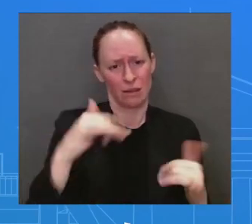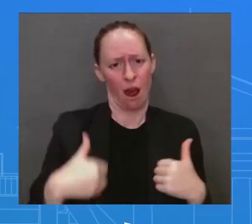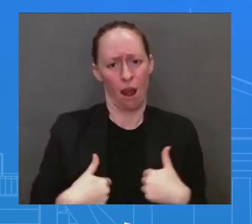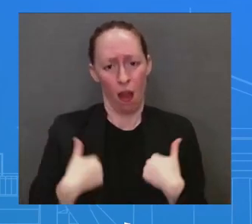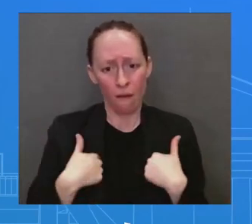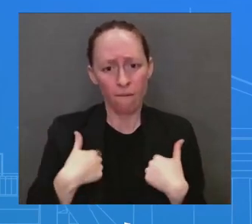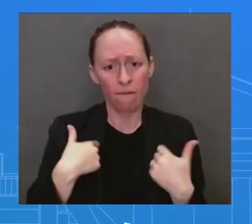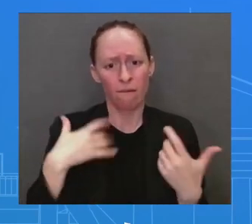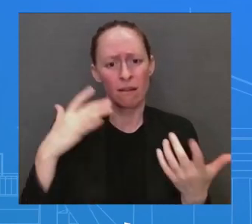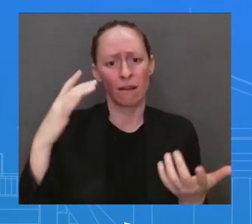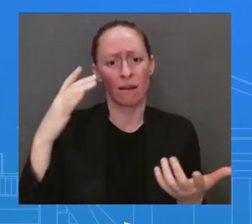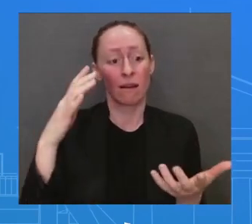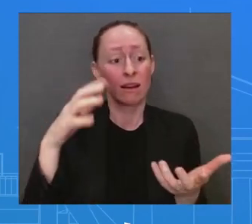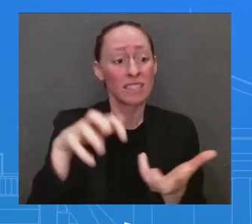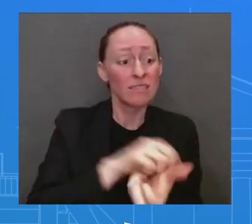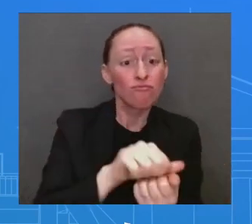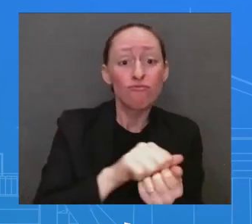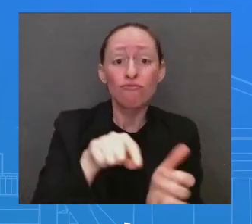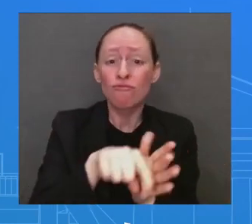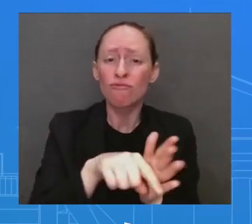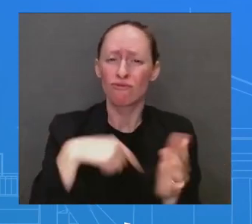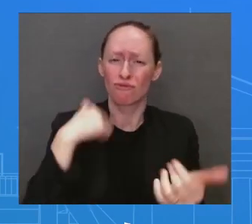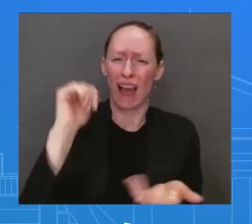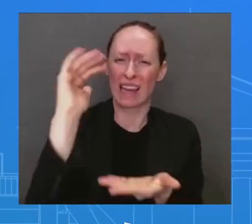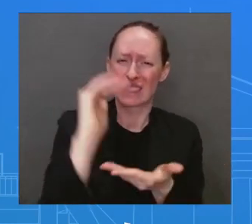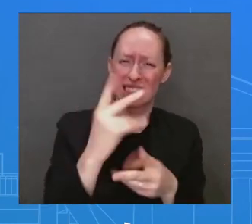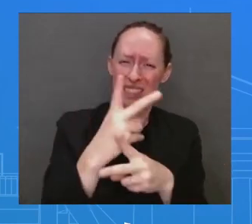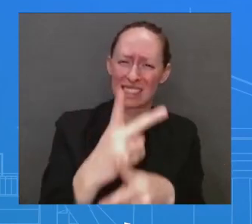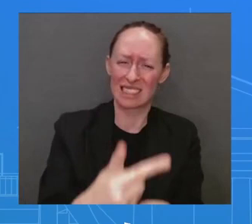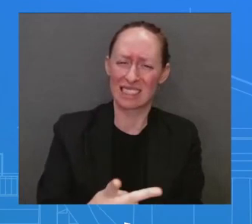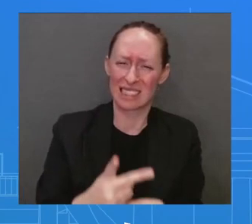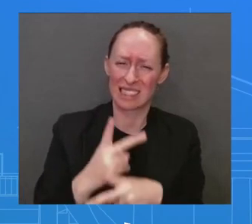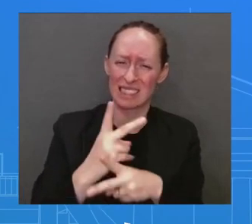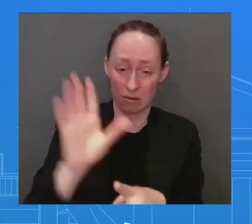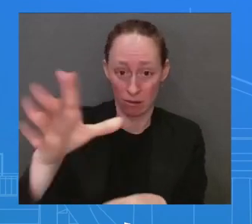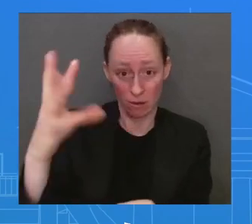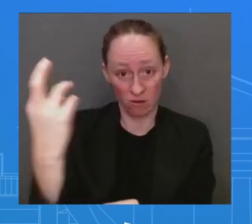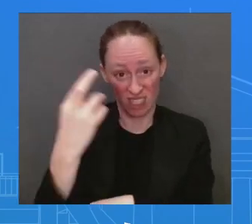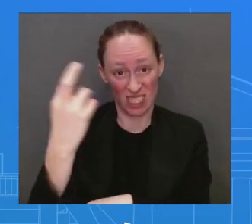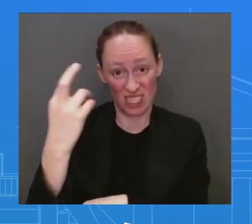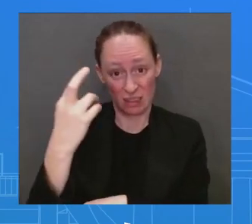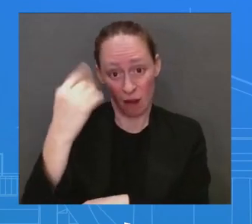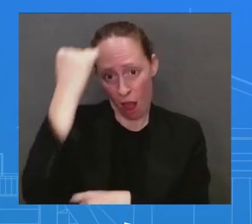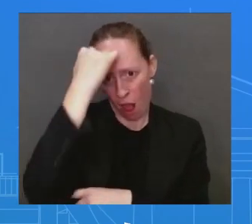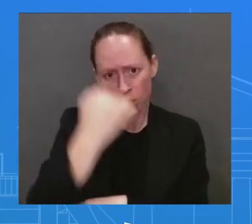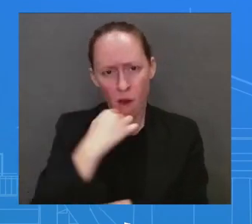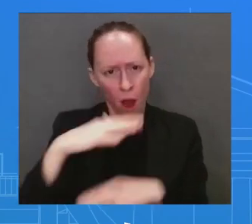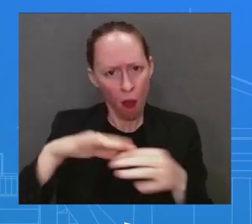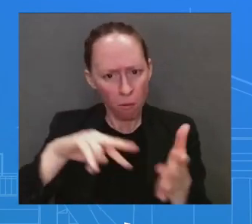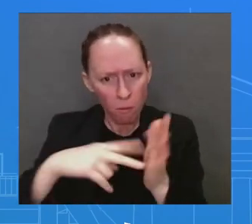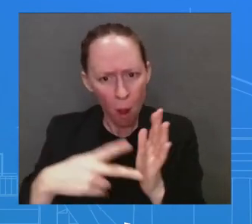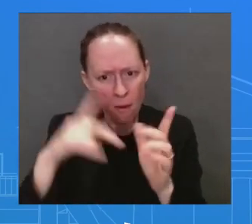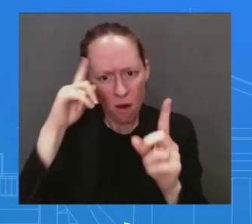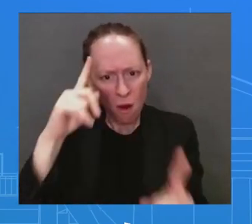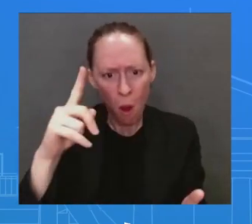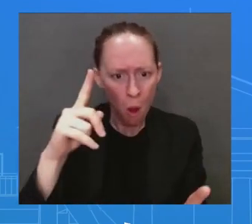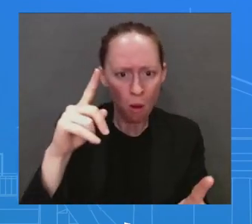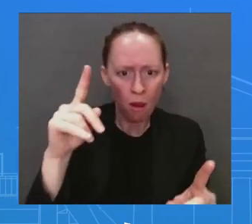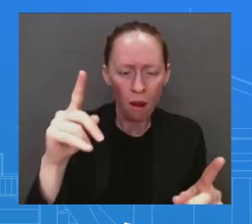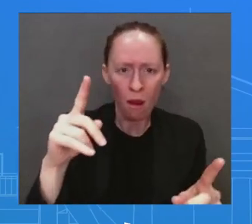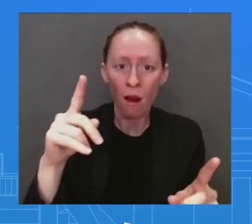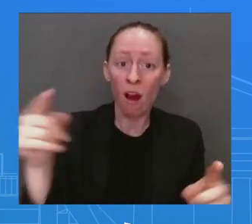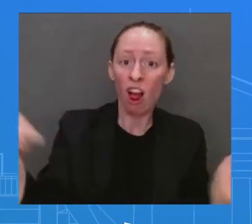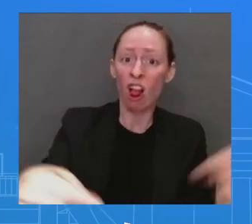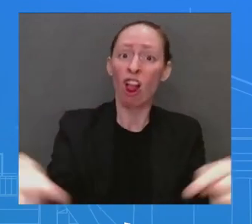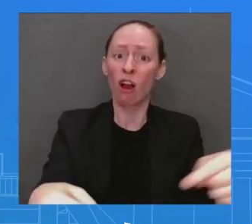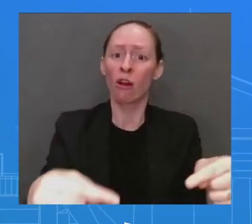legitimate Hamas targets. I said this the other day, and I think your question prompts